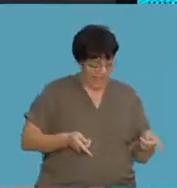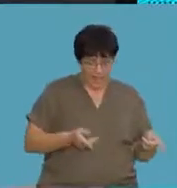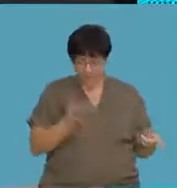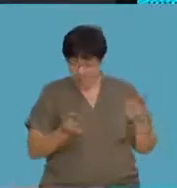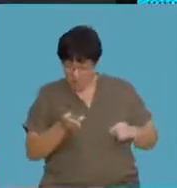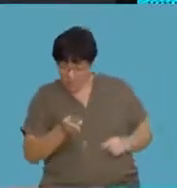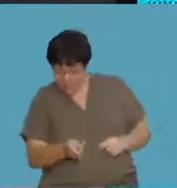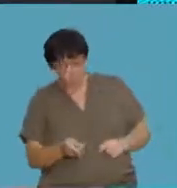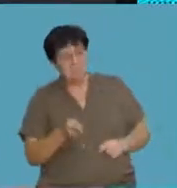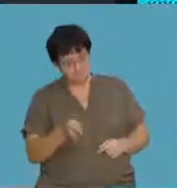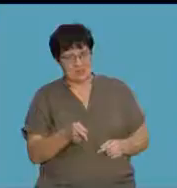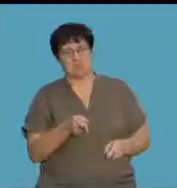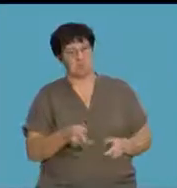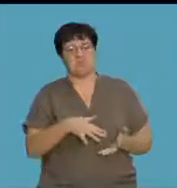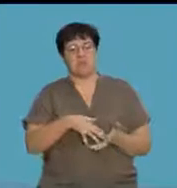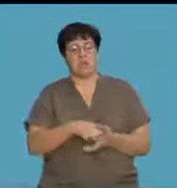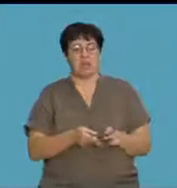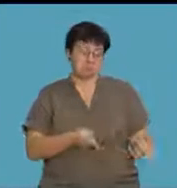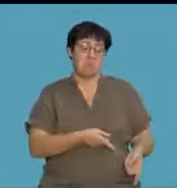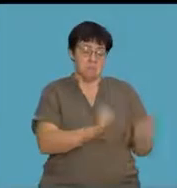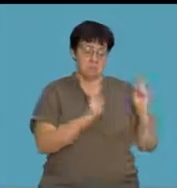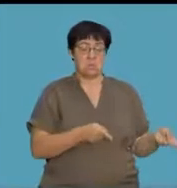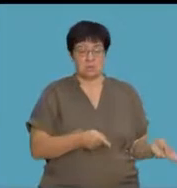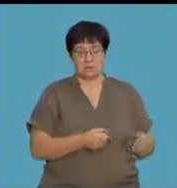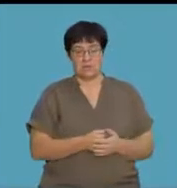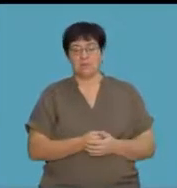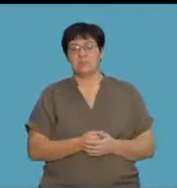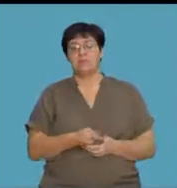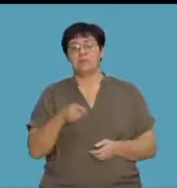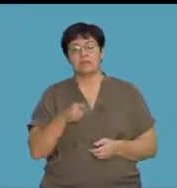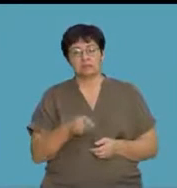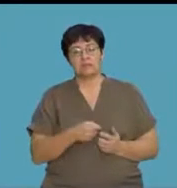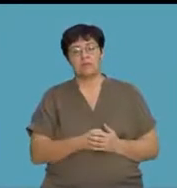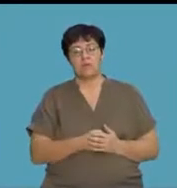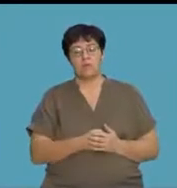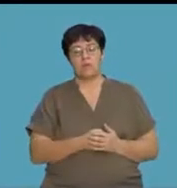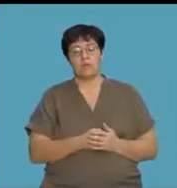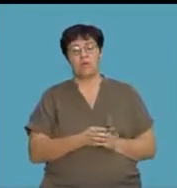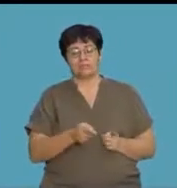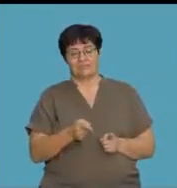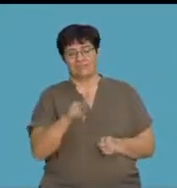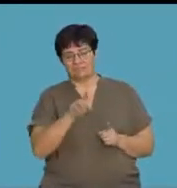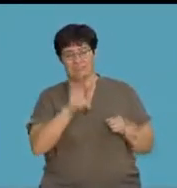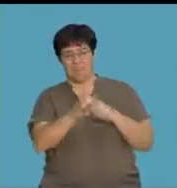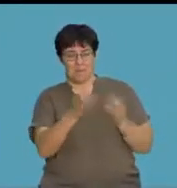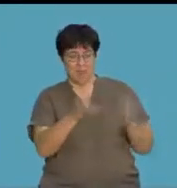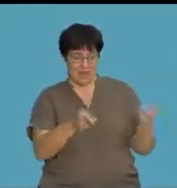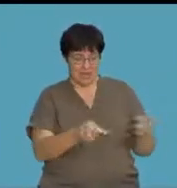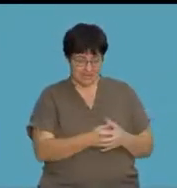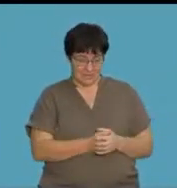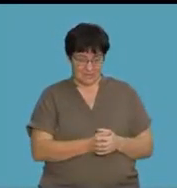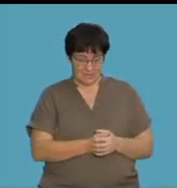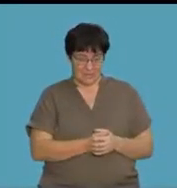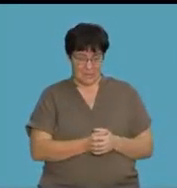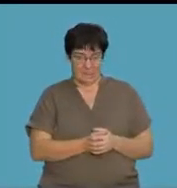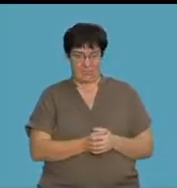those of a solid, right? And also, the forces between the particles are weaker, so that's the comparative term, okay, compared to